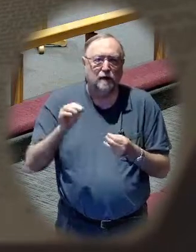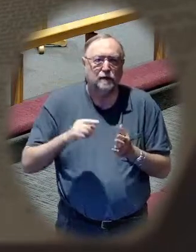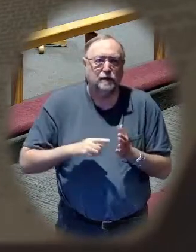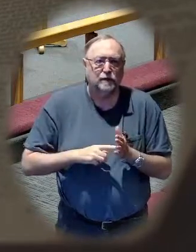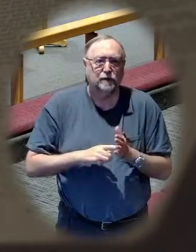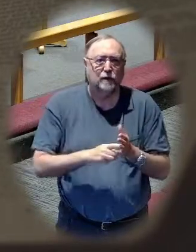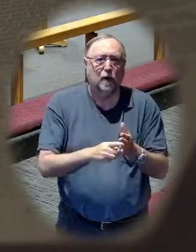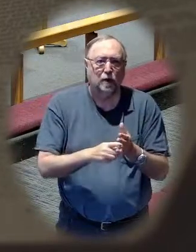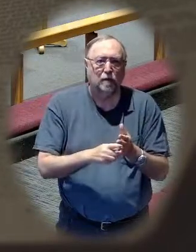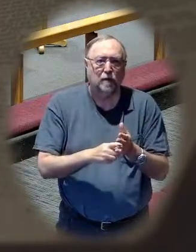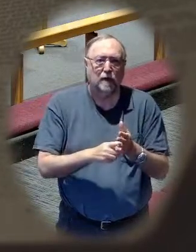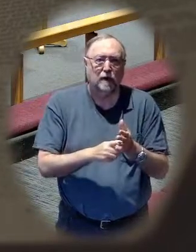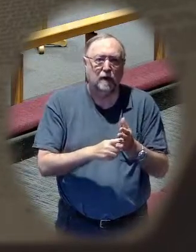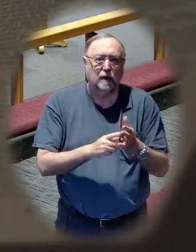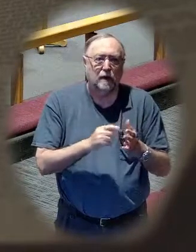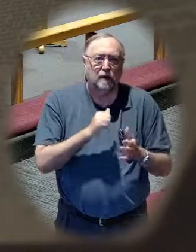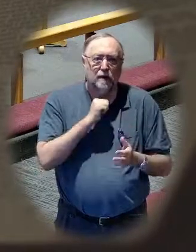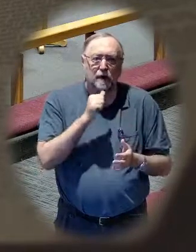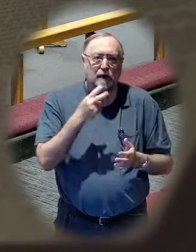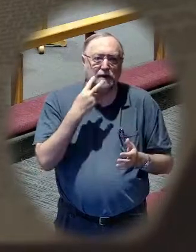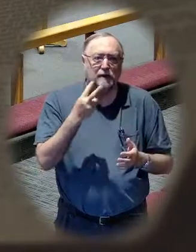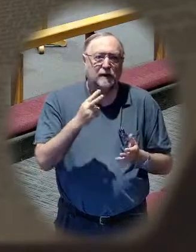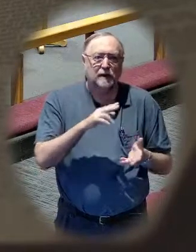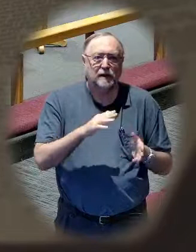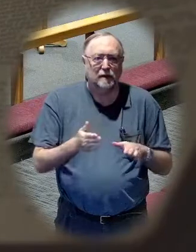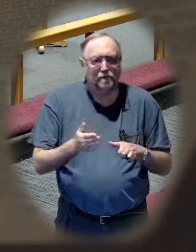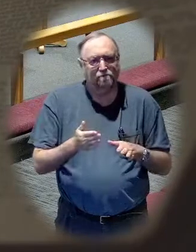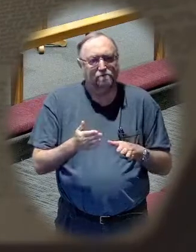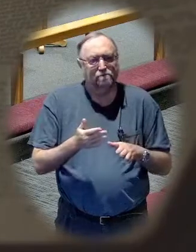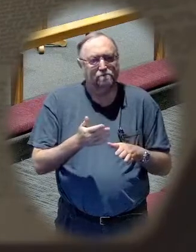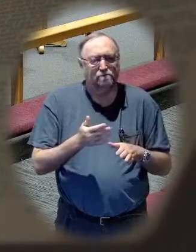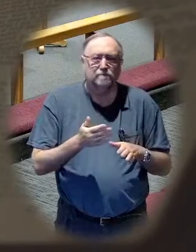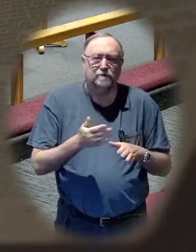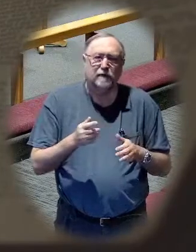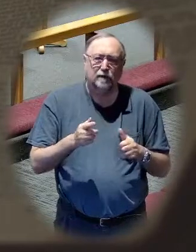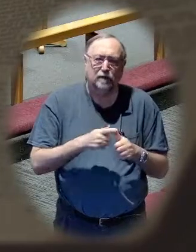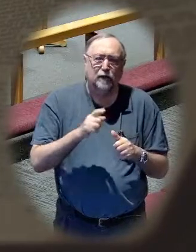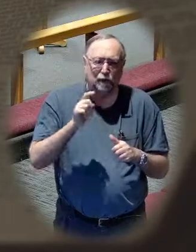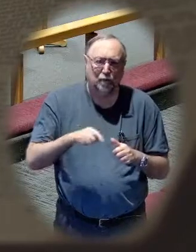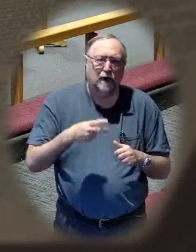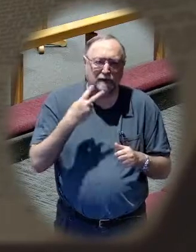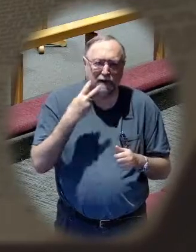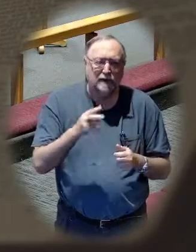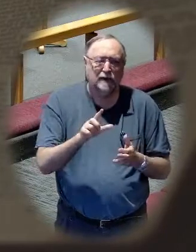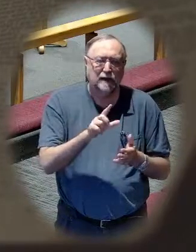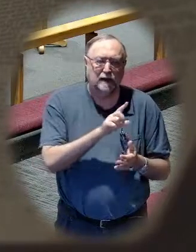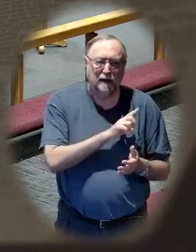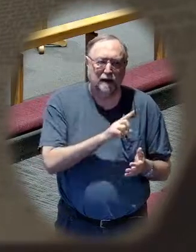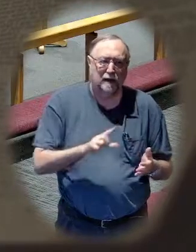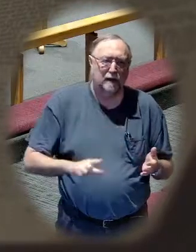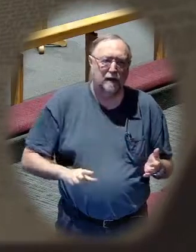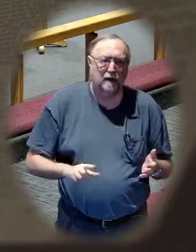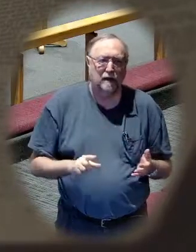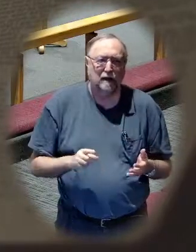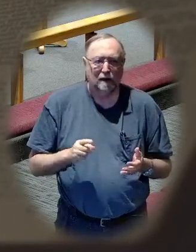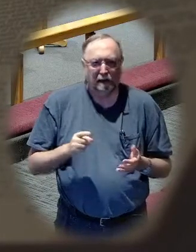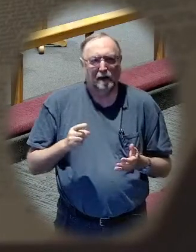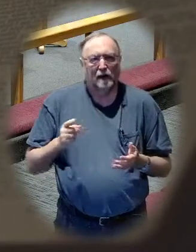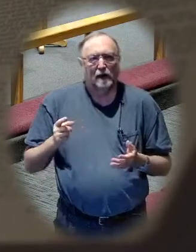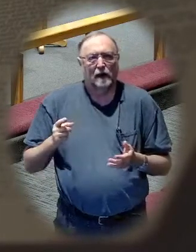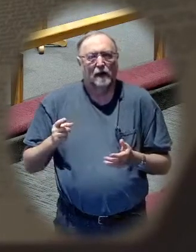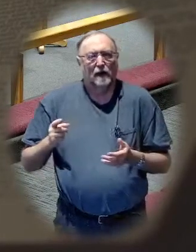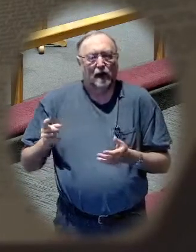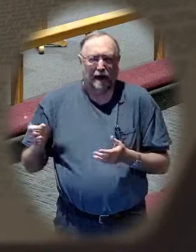Spirit that he would not see death before he had seen the Lord's Christ. And he came in the